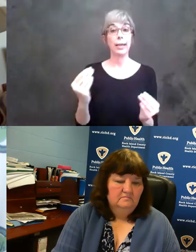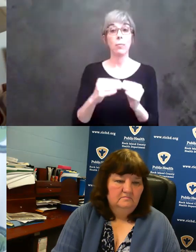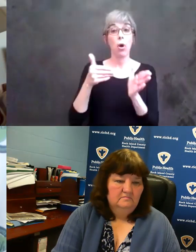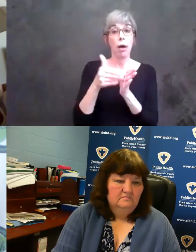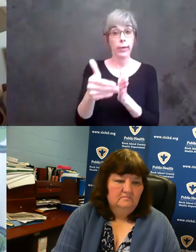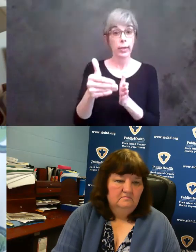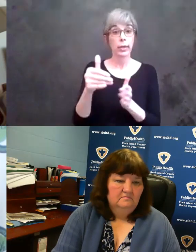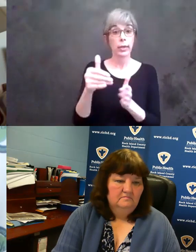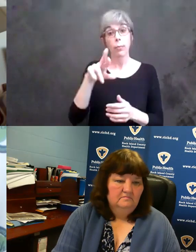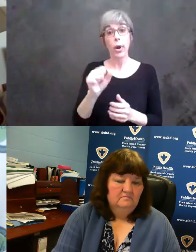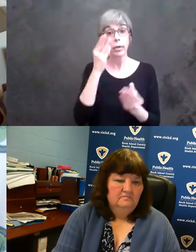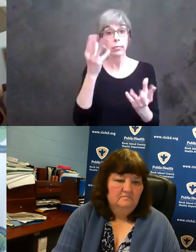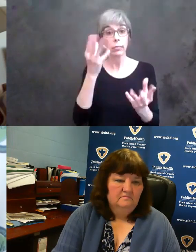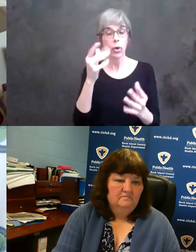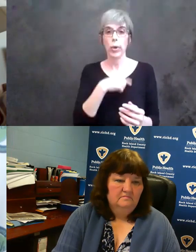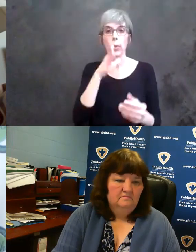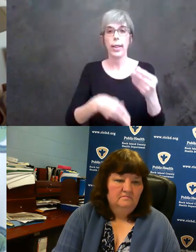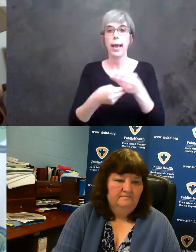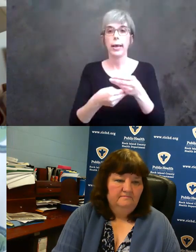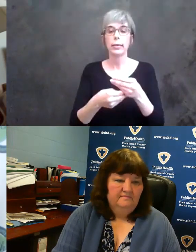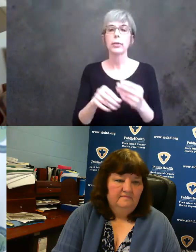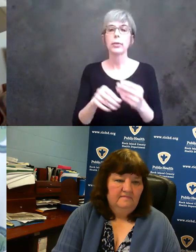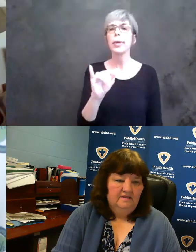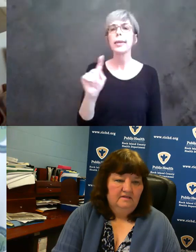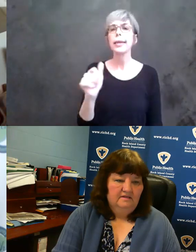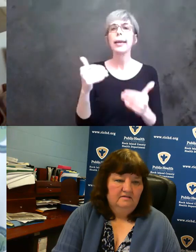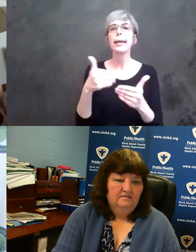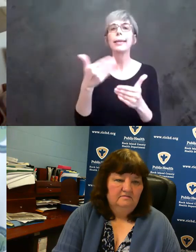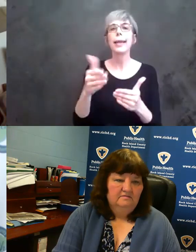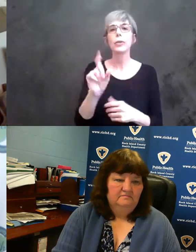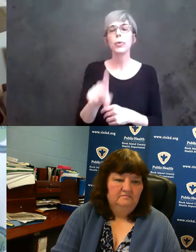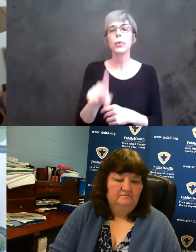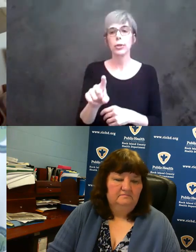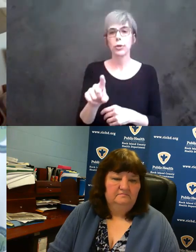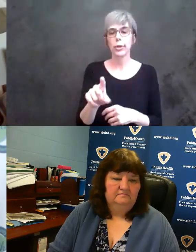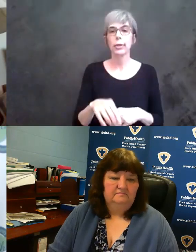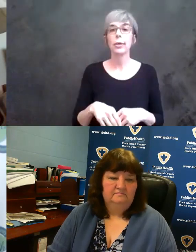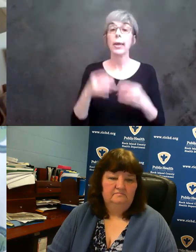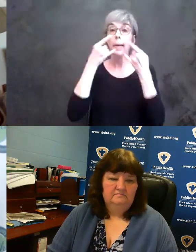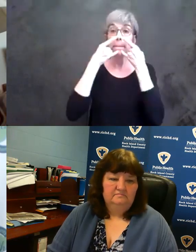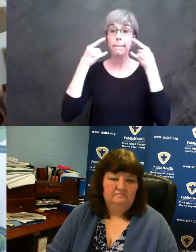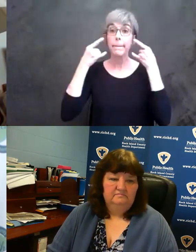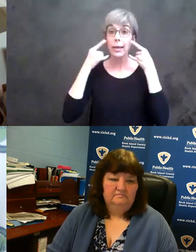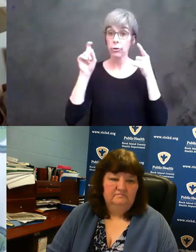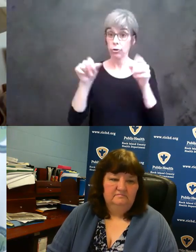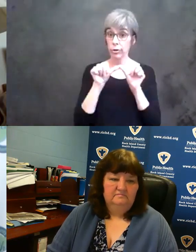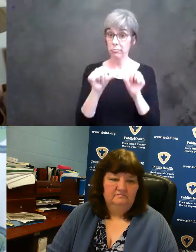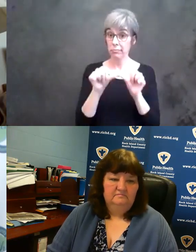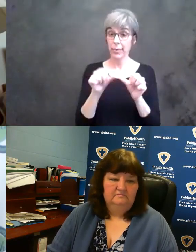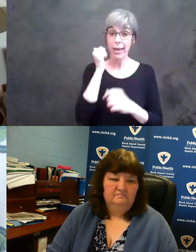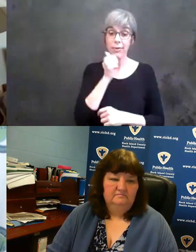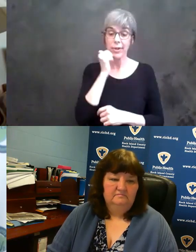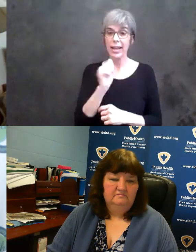thank you for that question as well. Nita, we'll start with you with this one. Should people continue wearing masks? The messaging on masks changes almost every